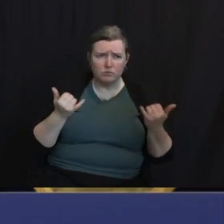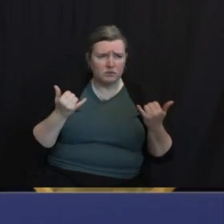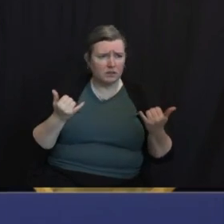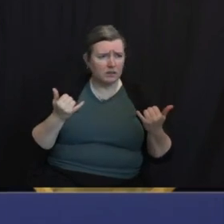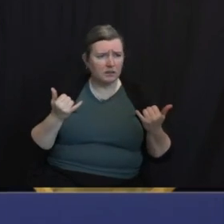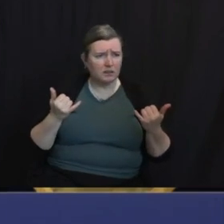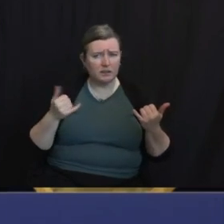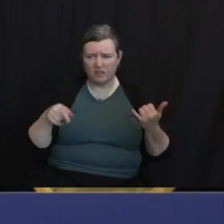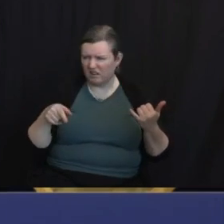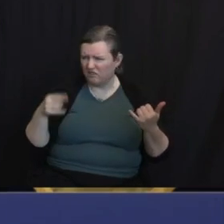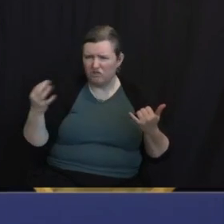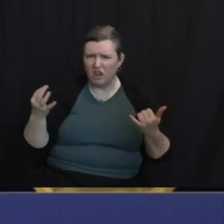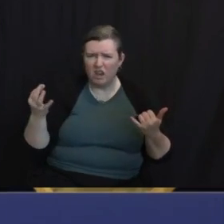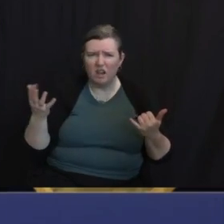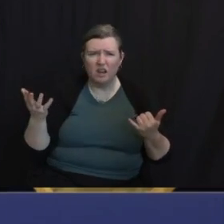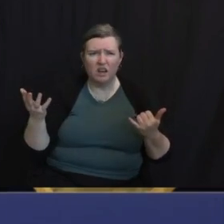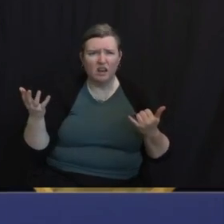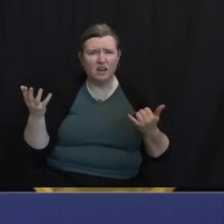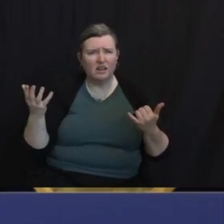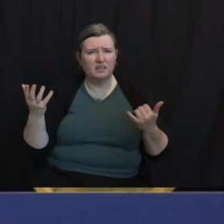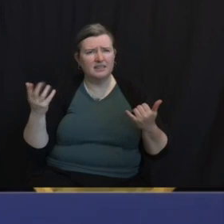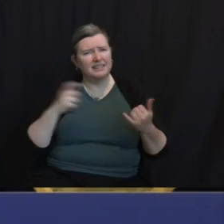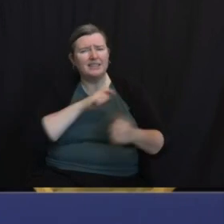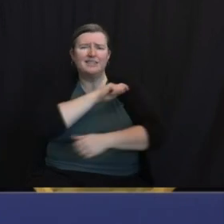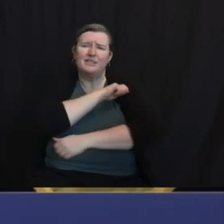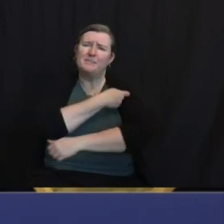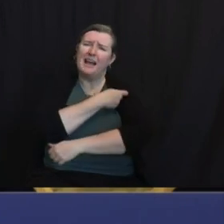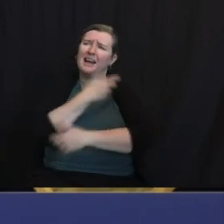deliberate to deter larger crowds that